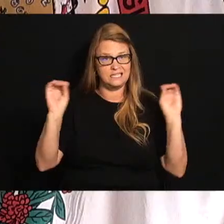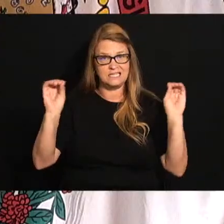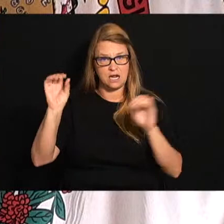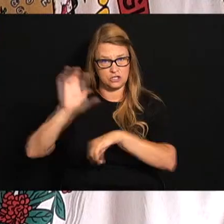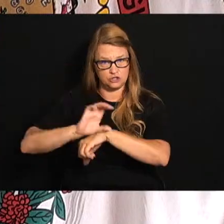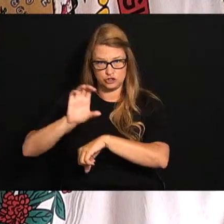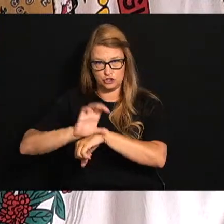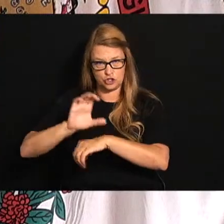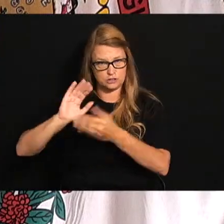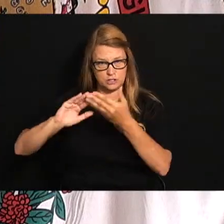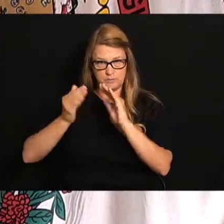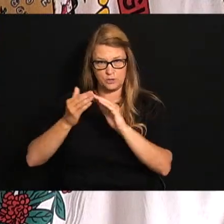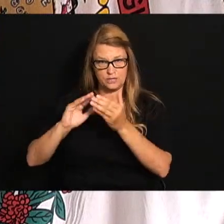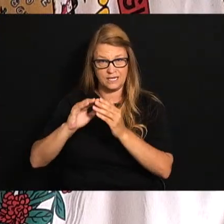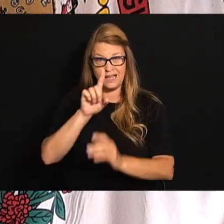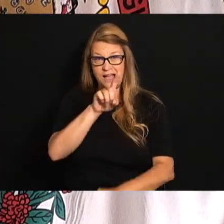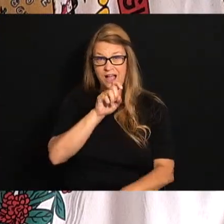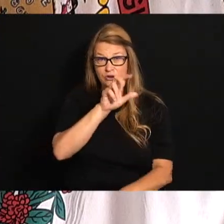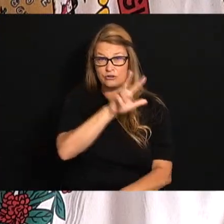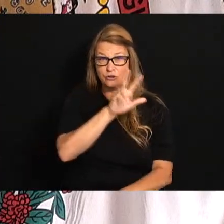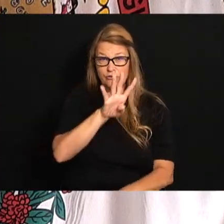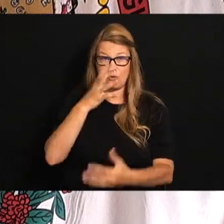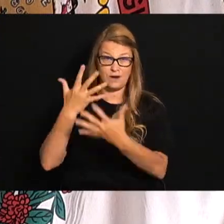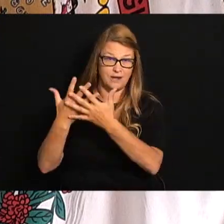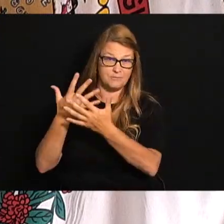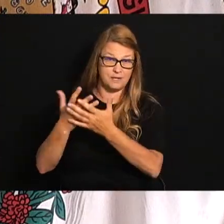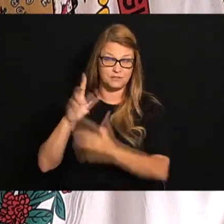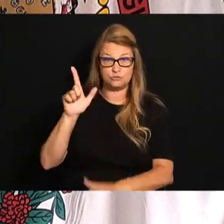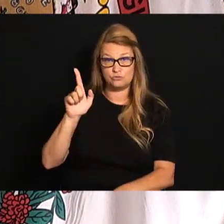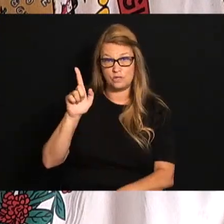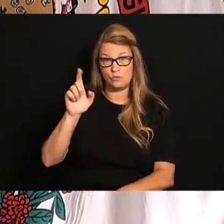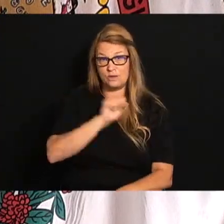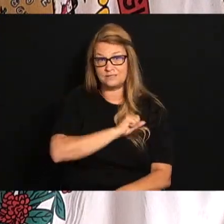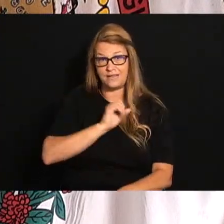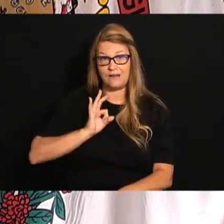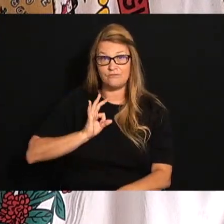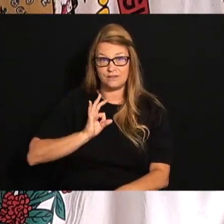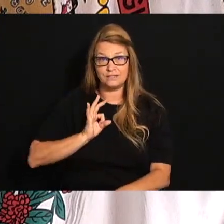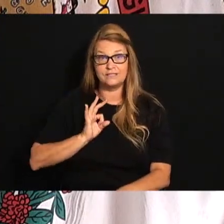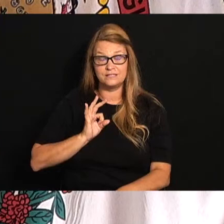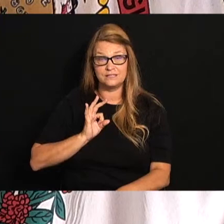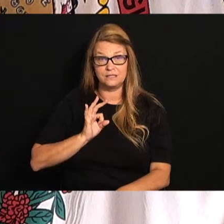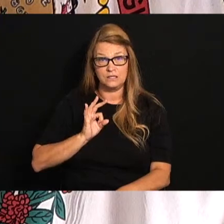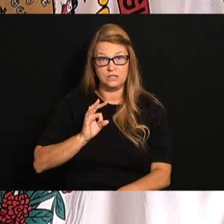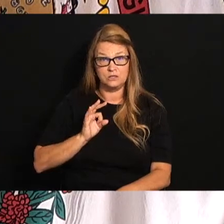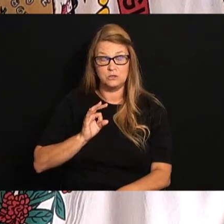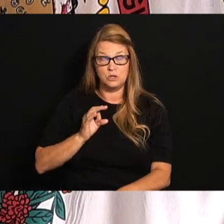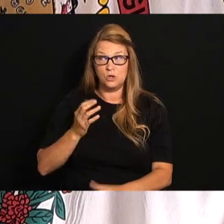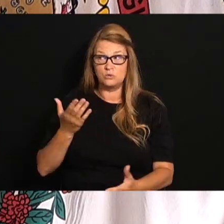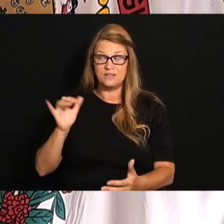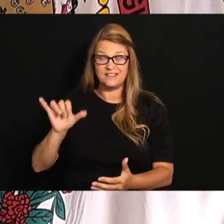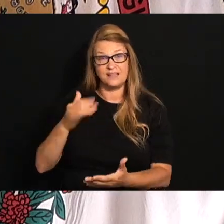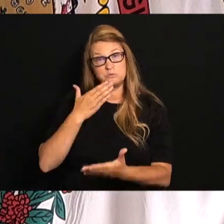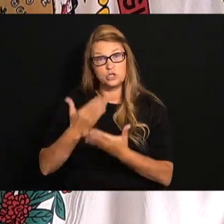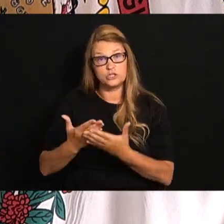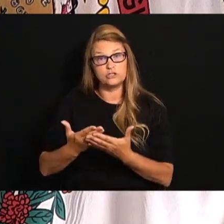community, 134 inmate cases, and 21 staff cases. We're in pretty good shape there.